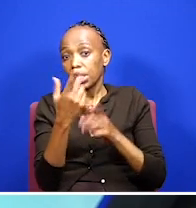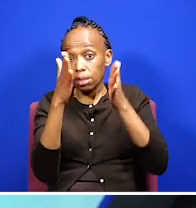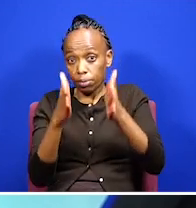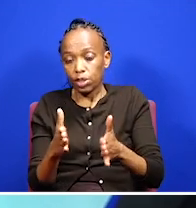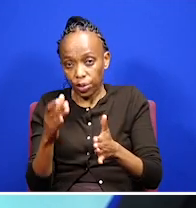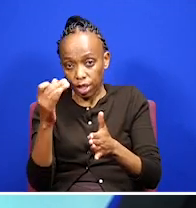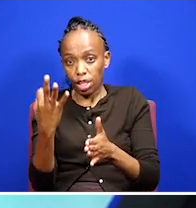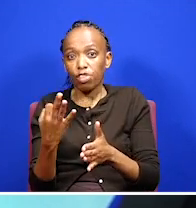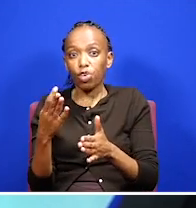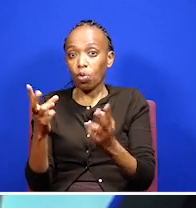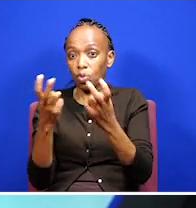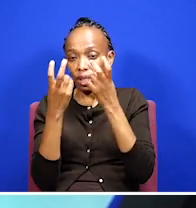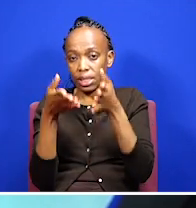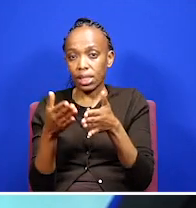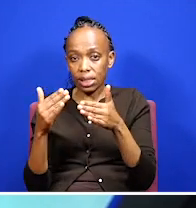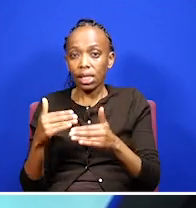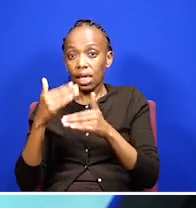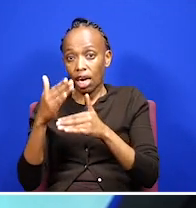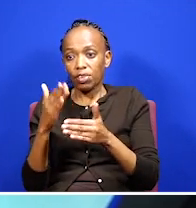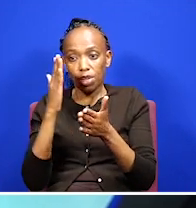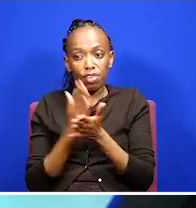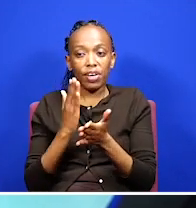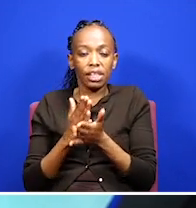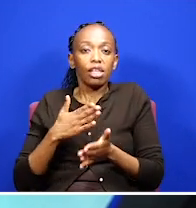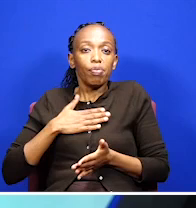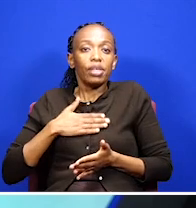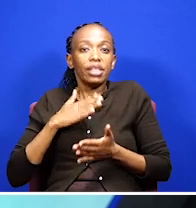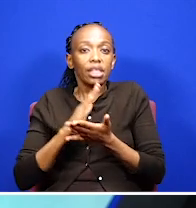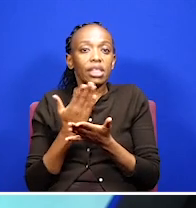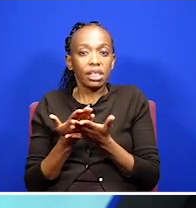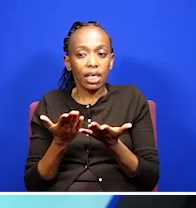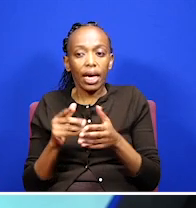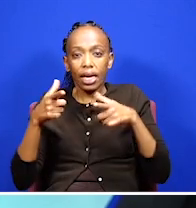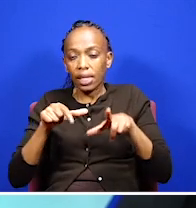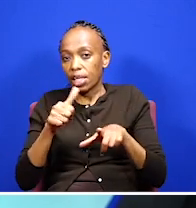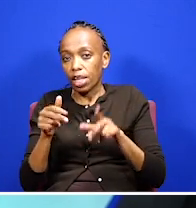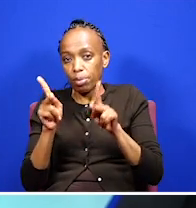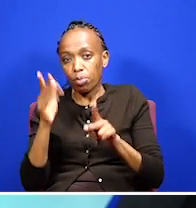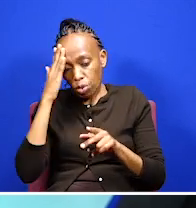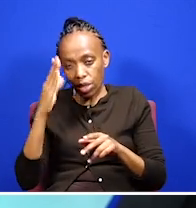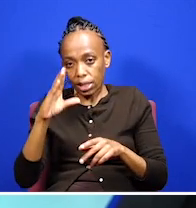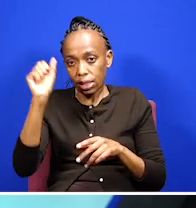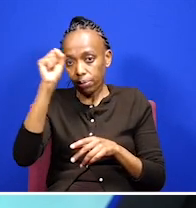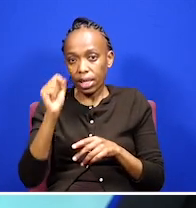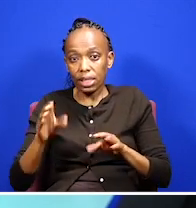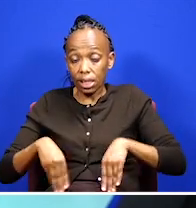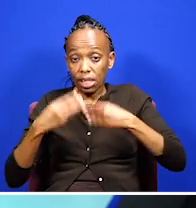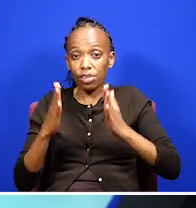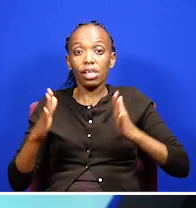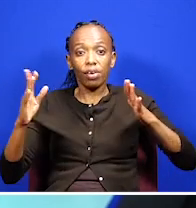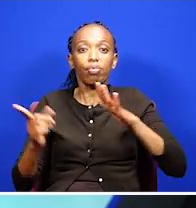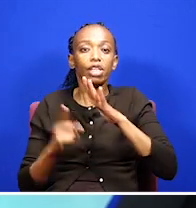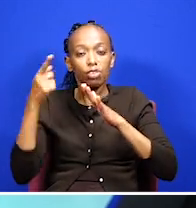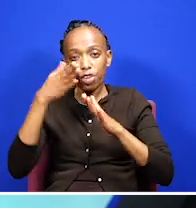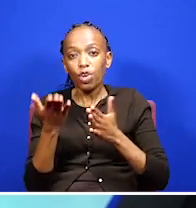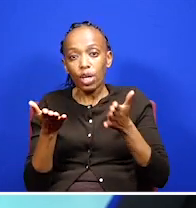this after the fact, please share the link. Let other people know that CBS is offering great ministry for you. It's now time to worship the